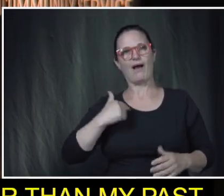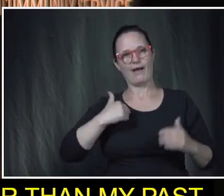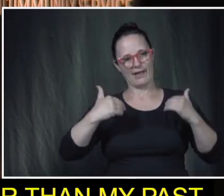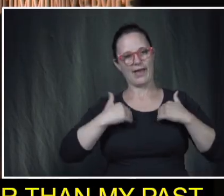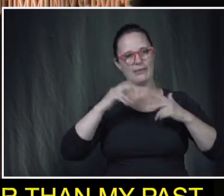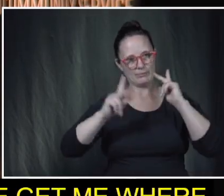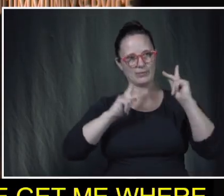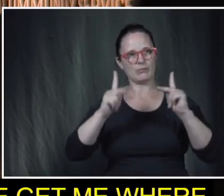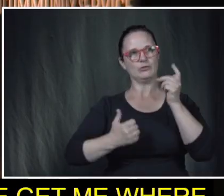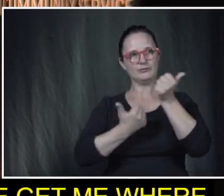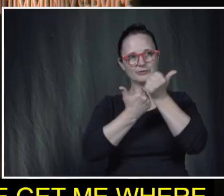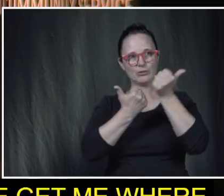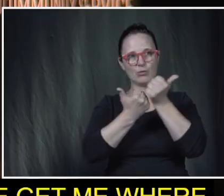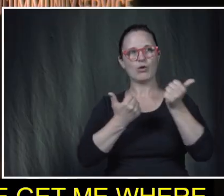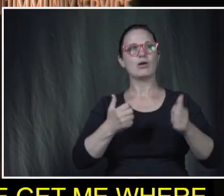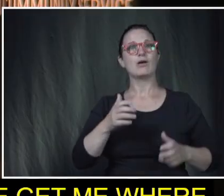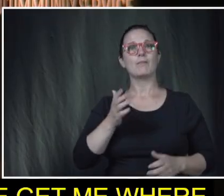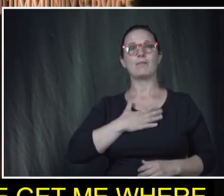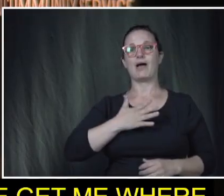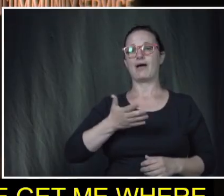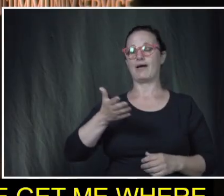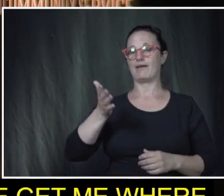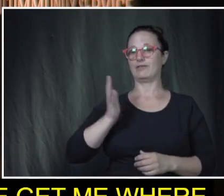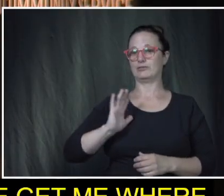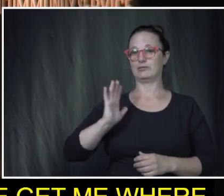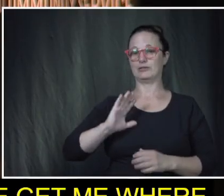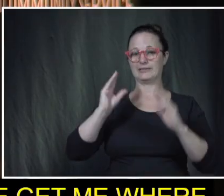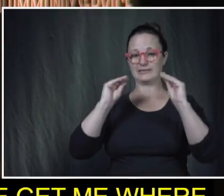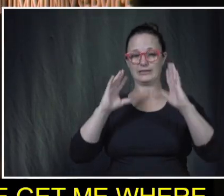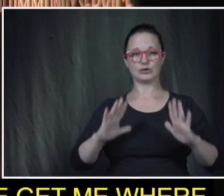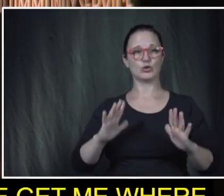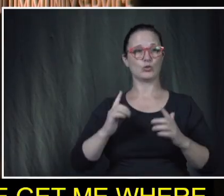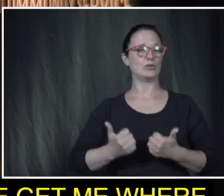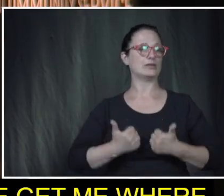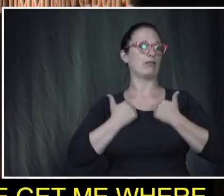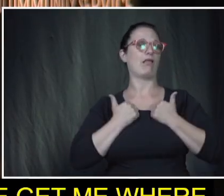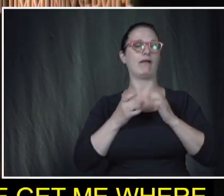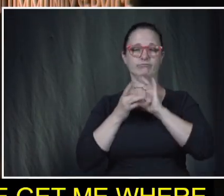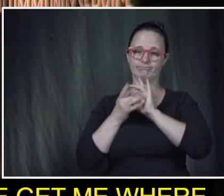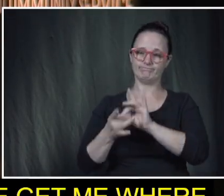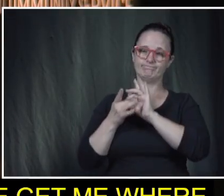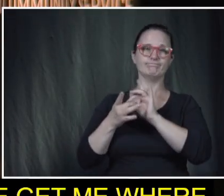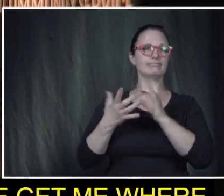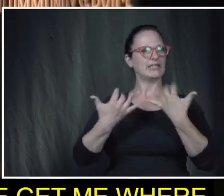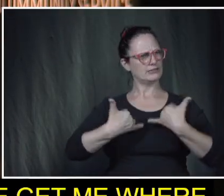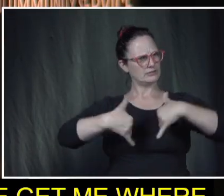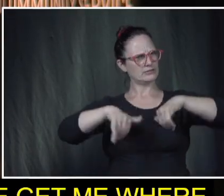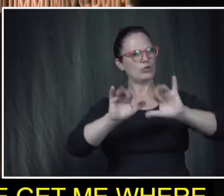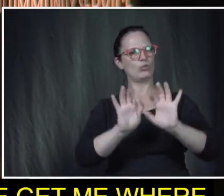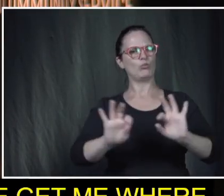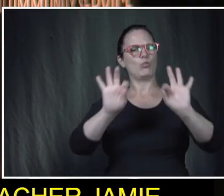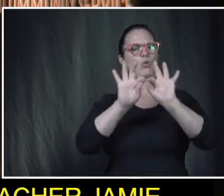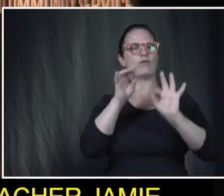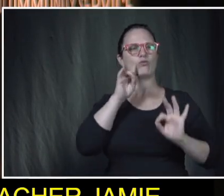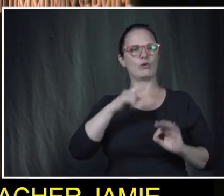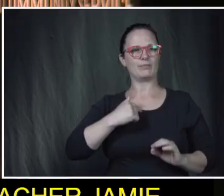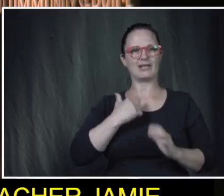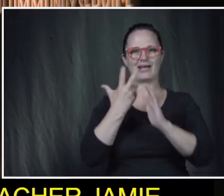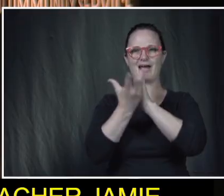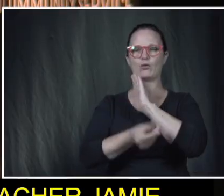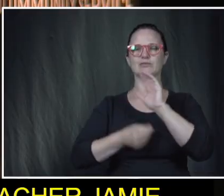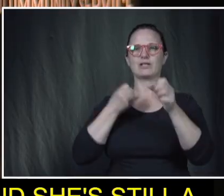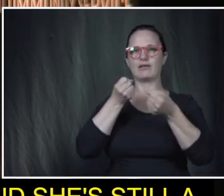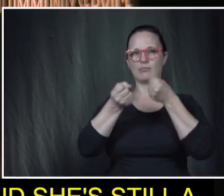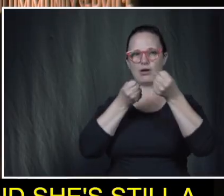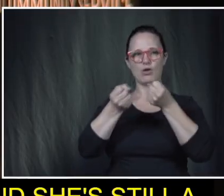am today. My fourth grade teacher, Jamie Nolette, was a light for me, and she's still a major part of my life outside of boxing through